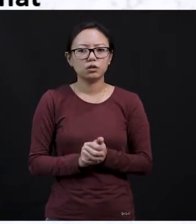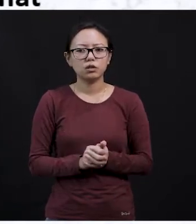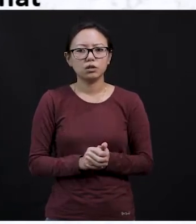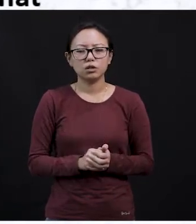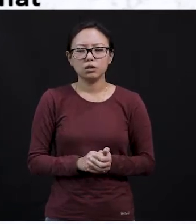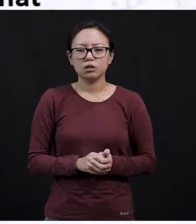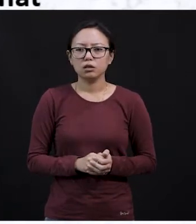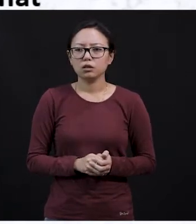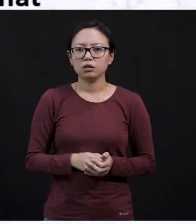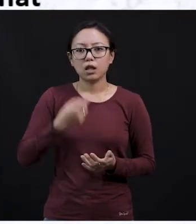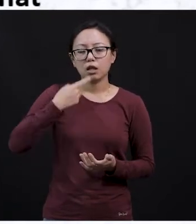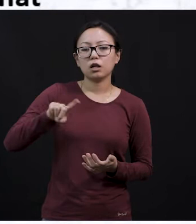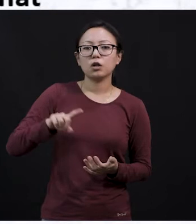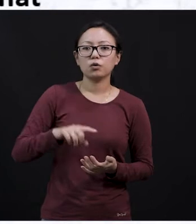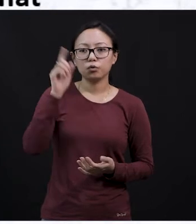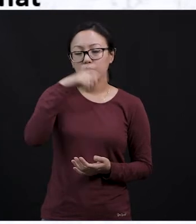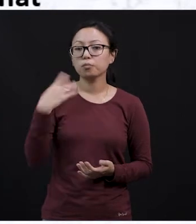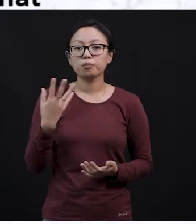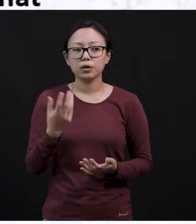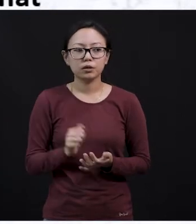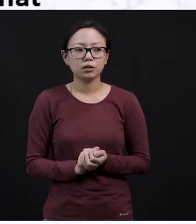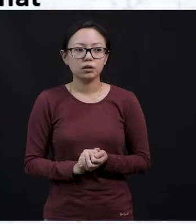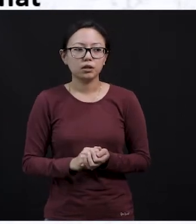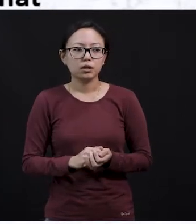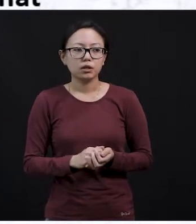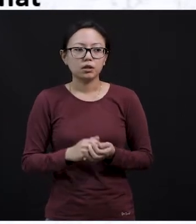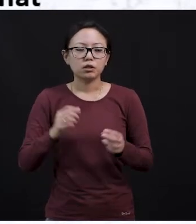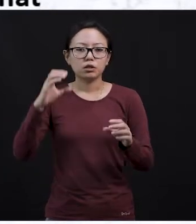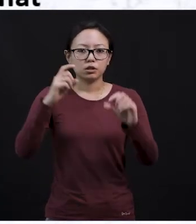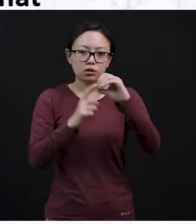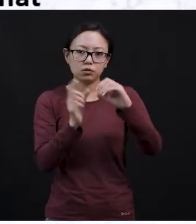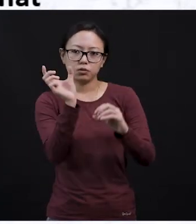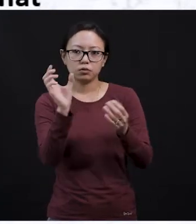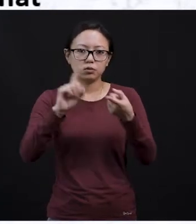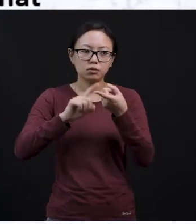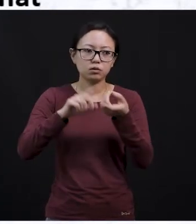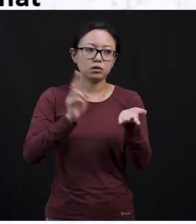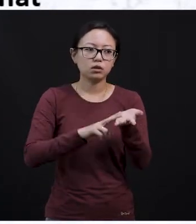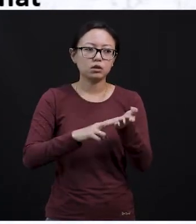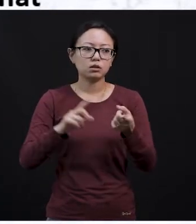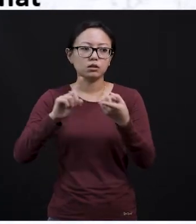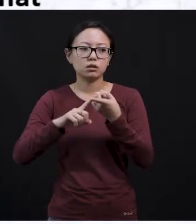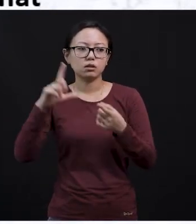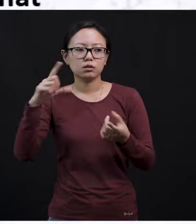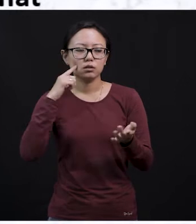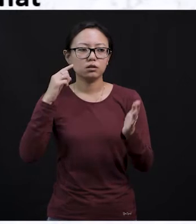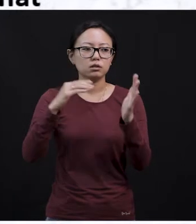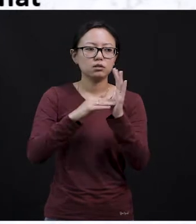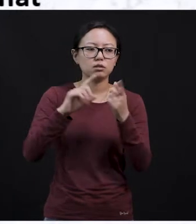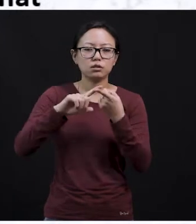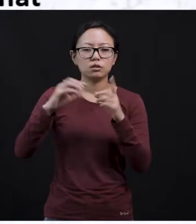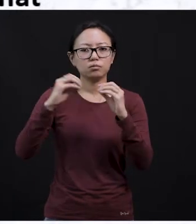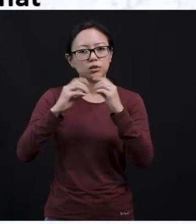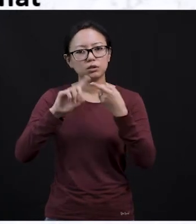in 1600. Company merchants sought to create trading outposts, allowing different access to highly valued,